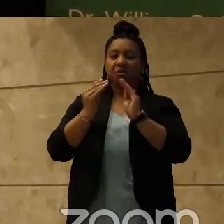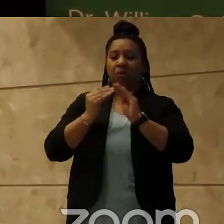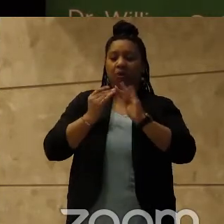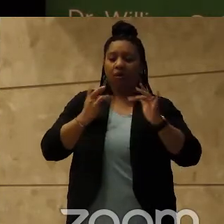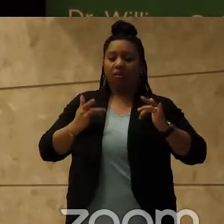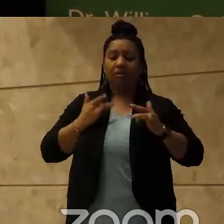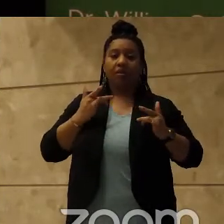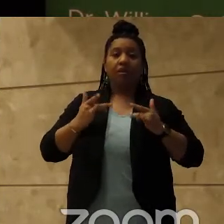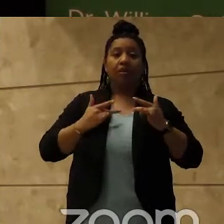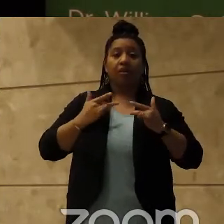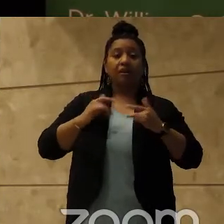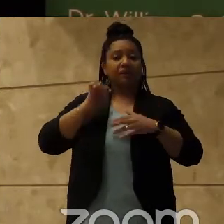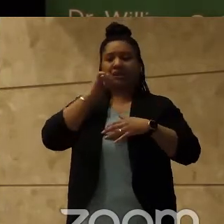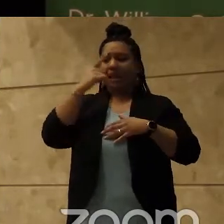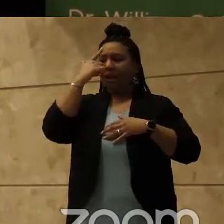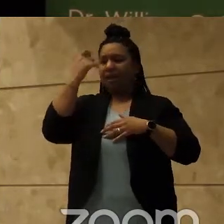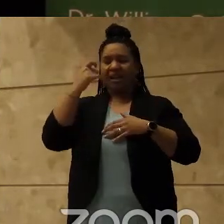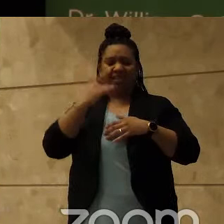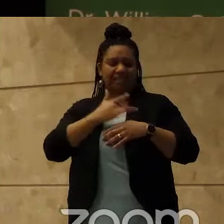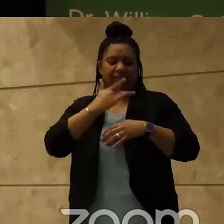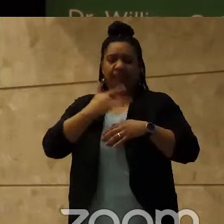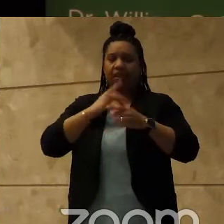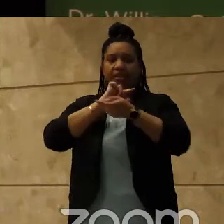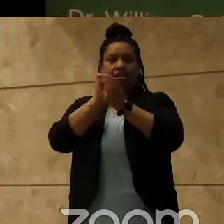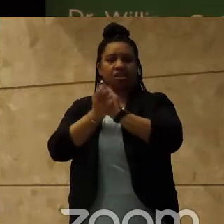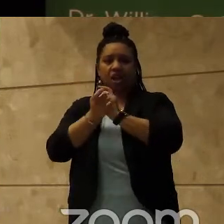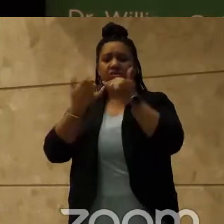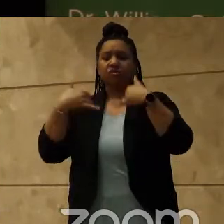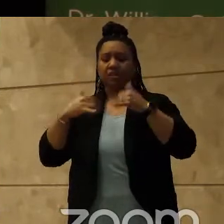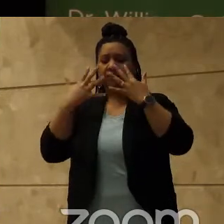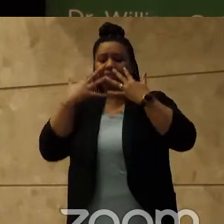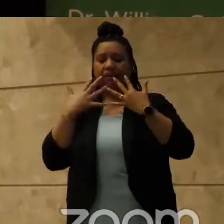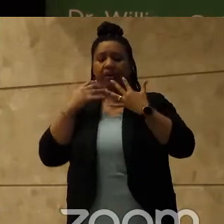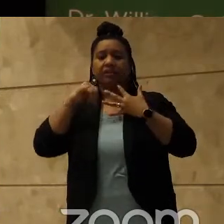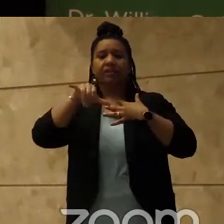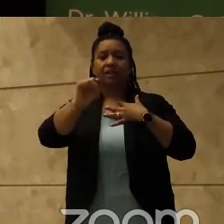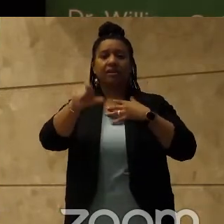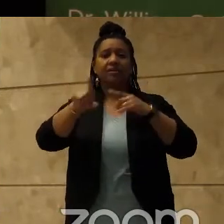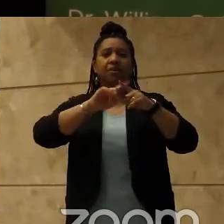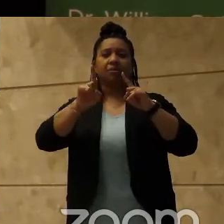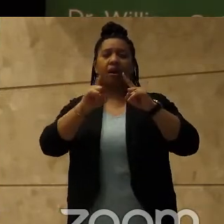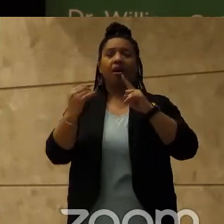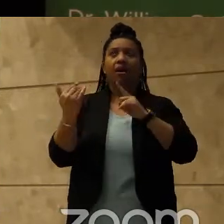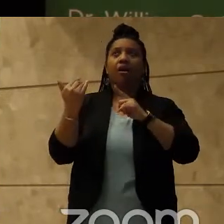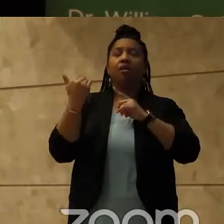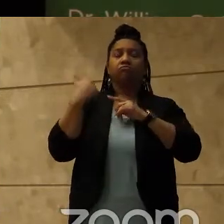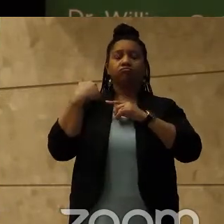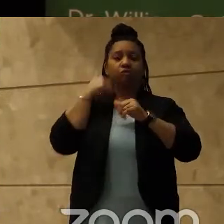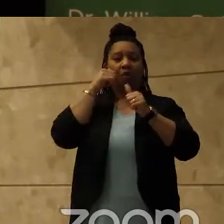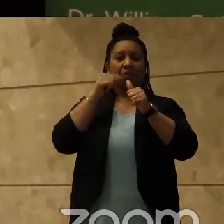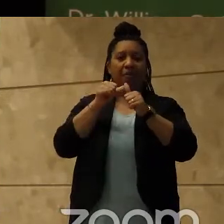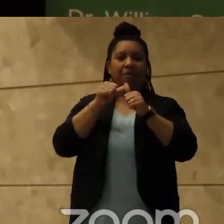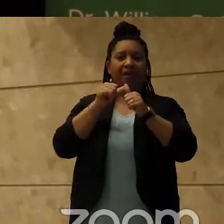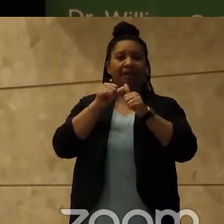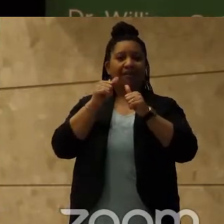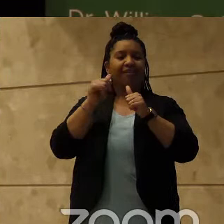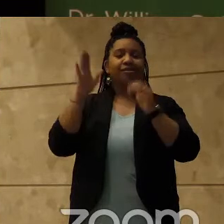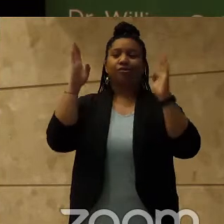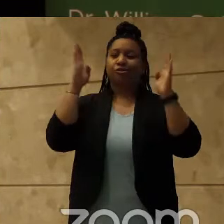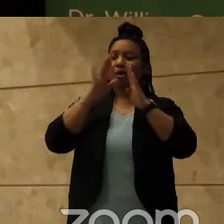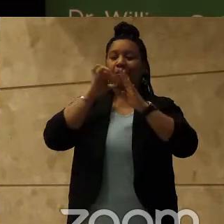changed, but it's the reminder, y'all, as the elders used to say, that trouble don't last